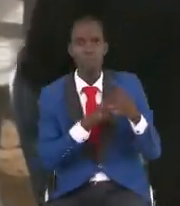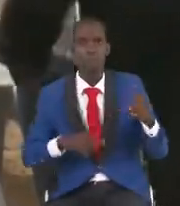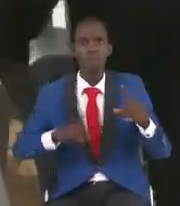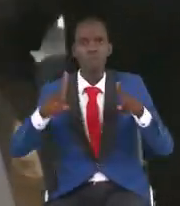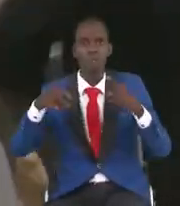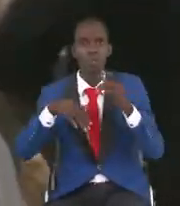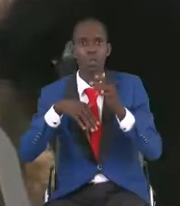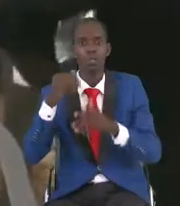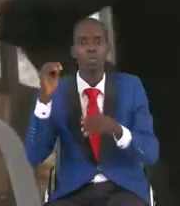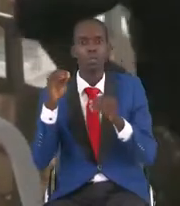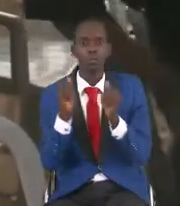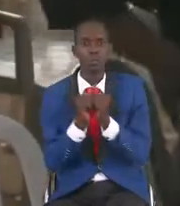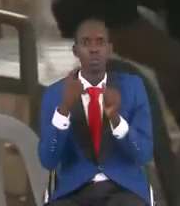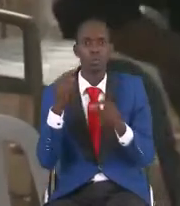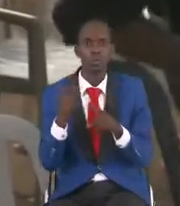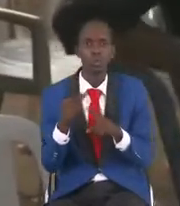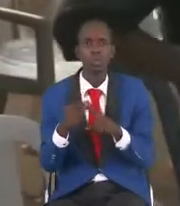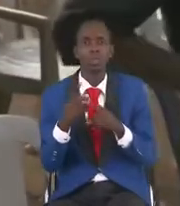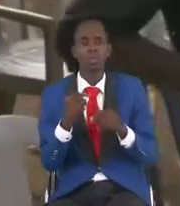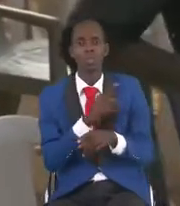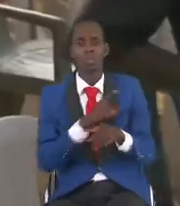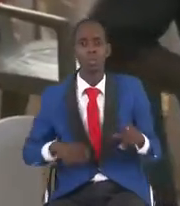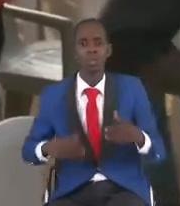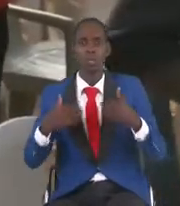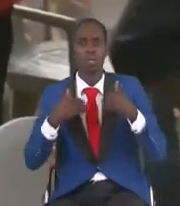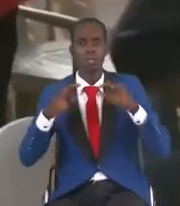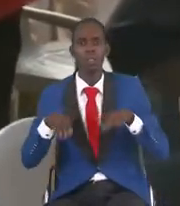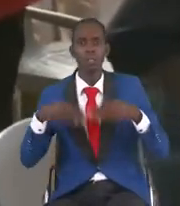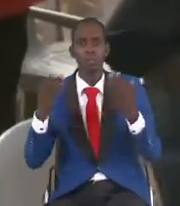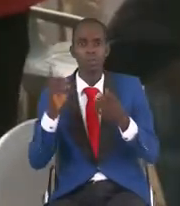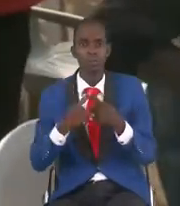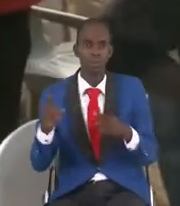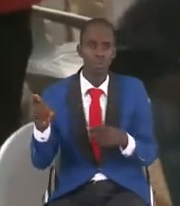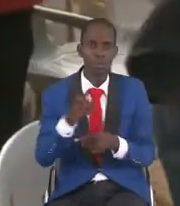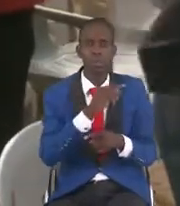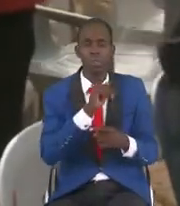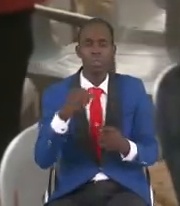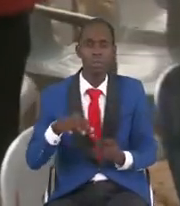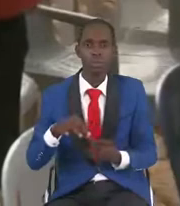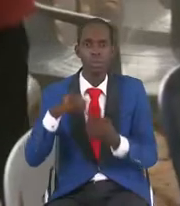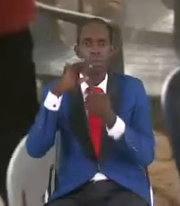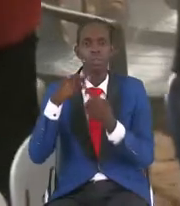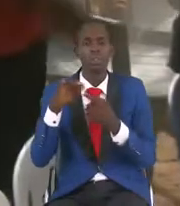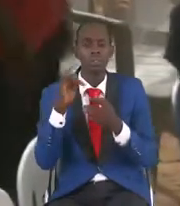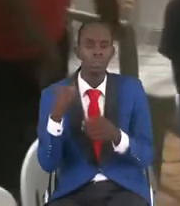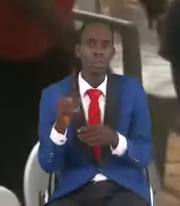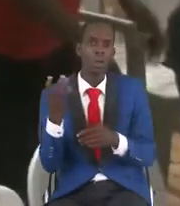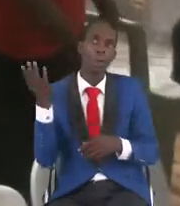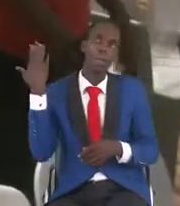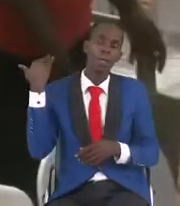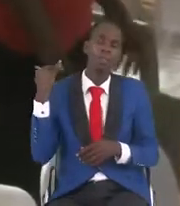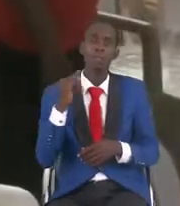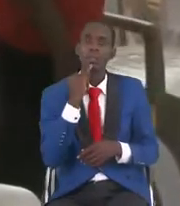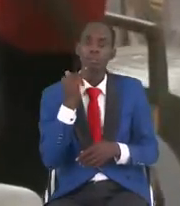the word the Lord had given you. In particular, the past is gone. You're